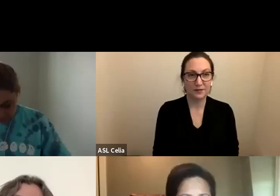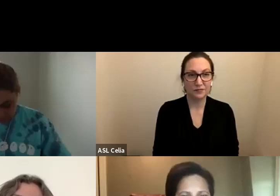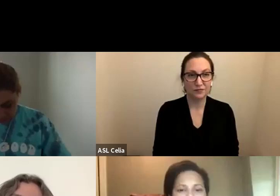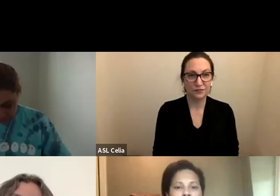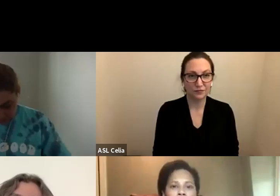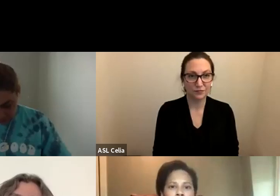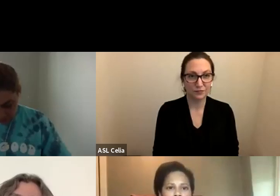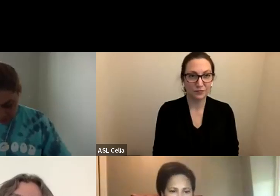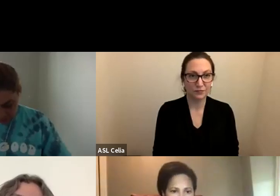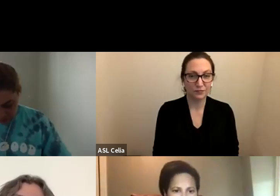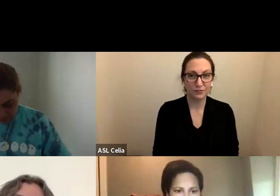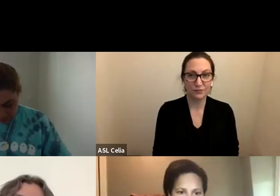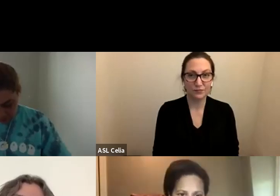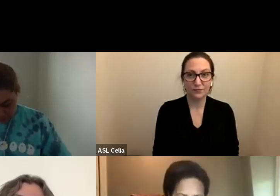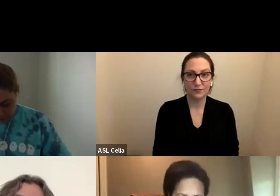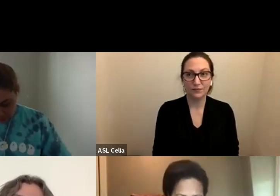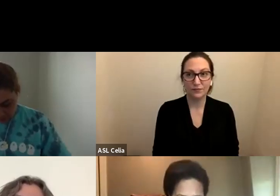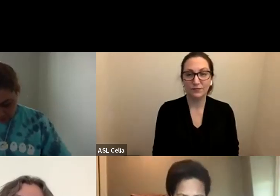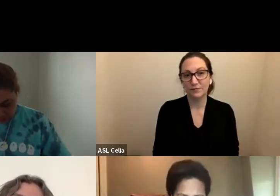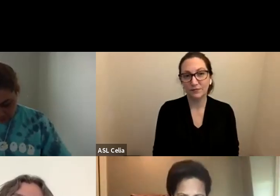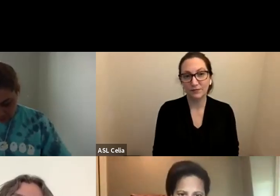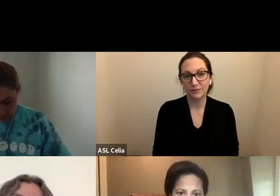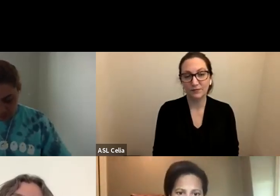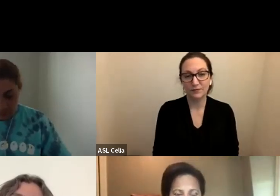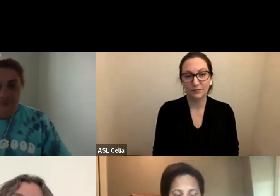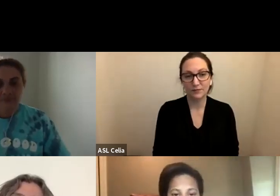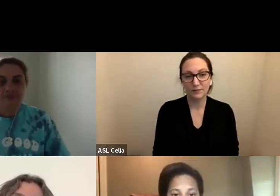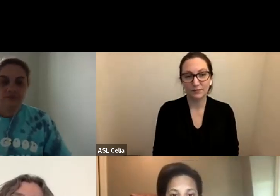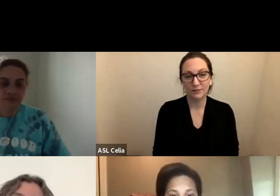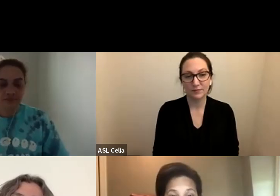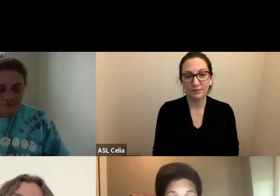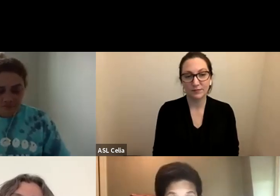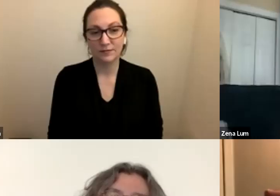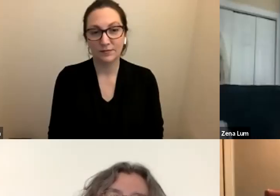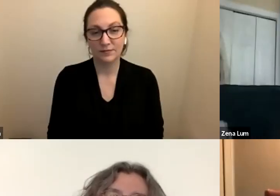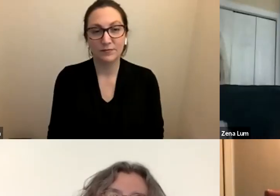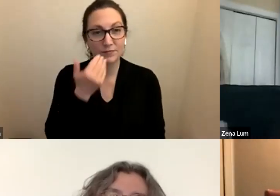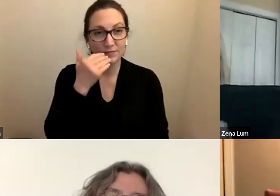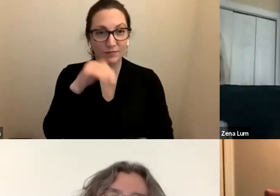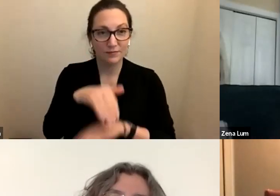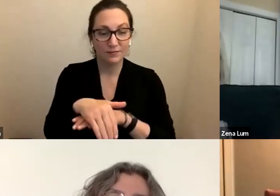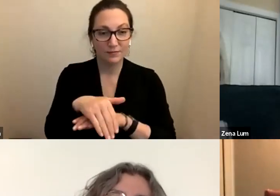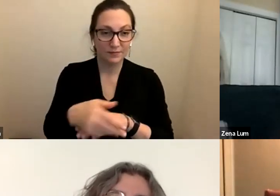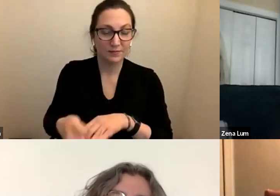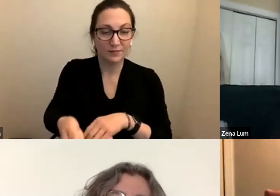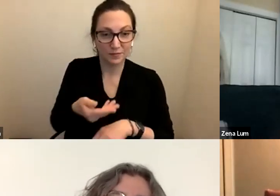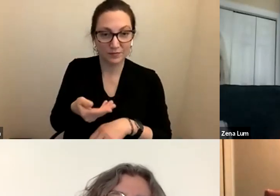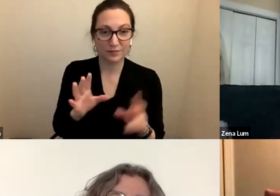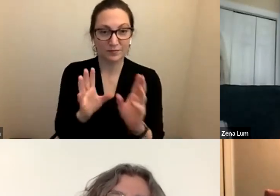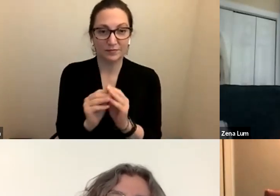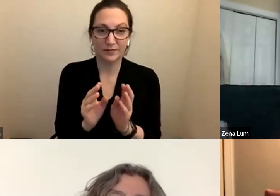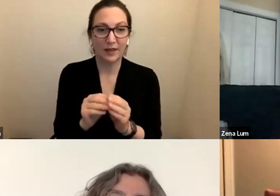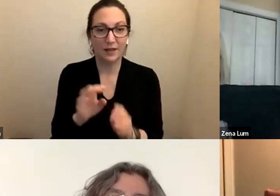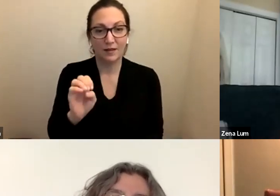Just a second. We are live. Good evening and welcome to the meeting of the